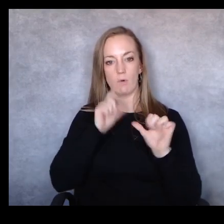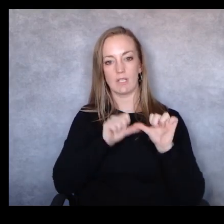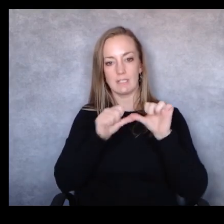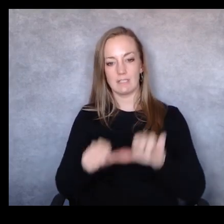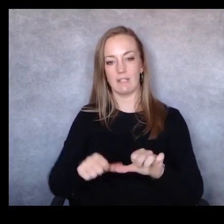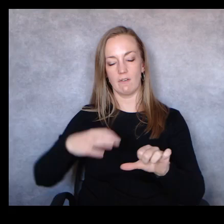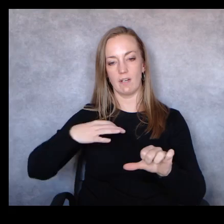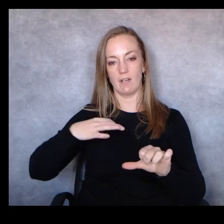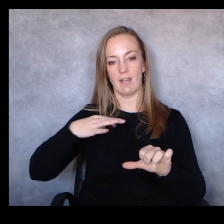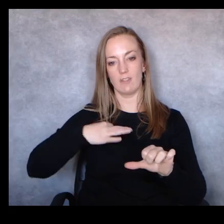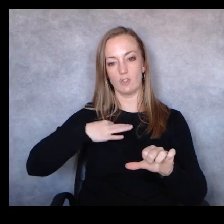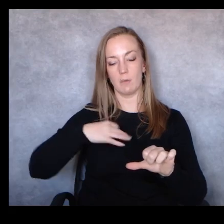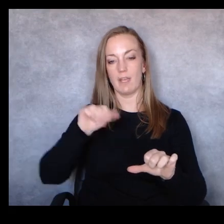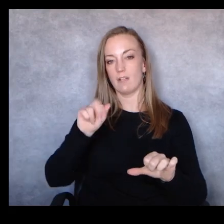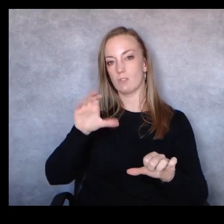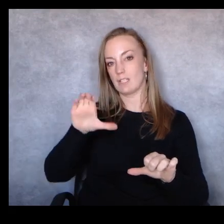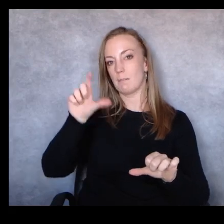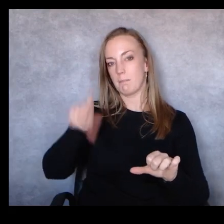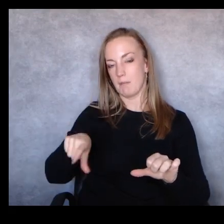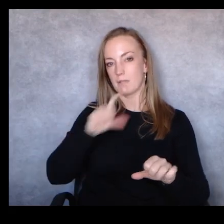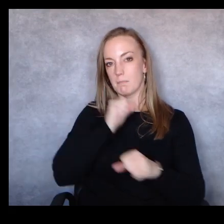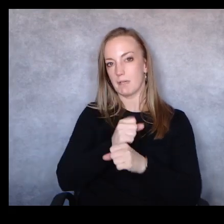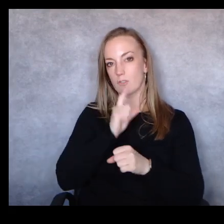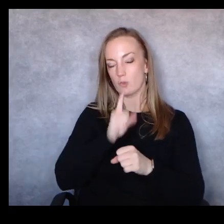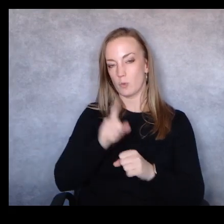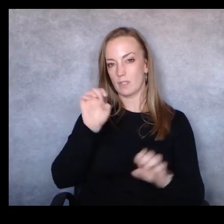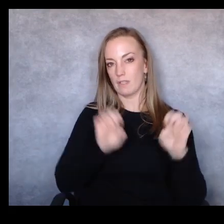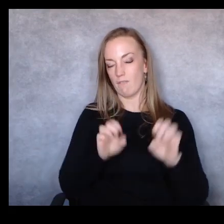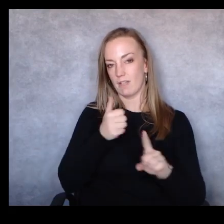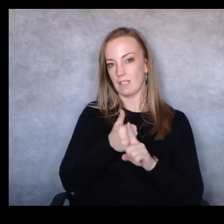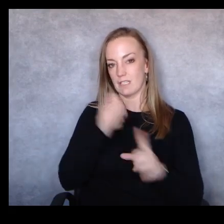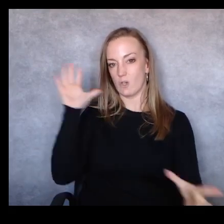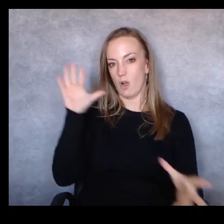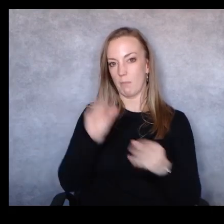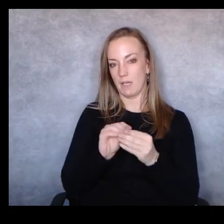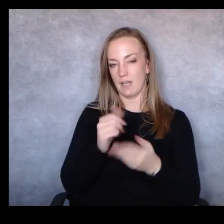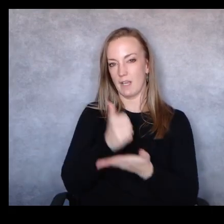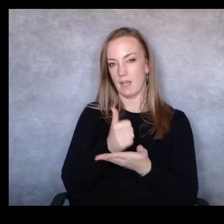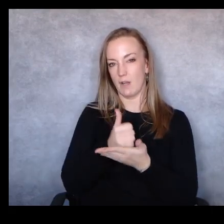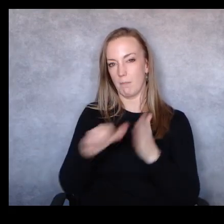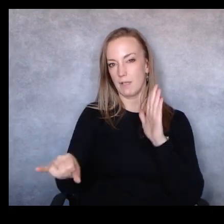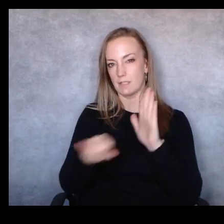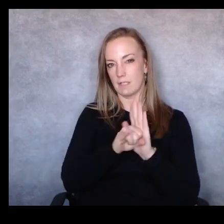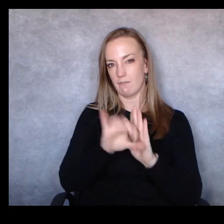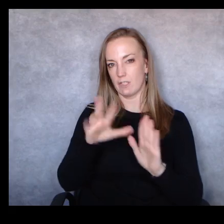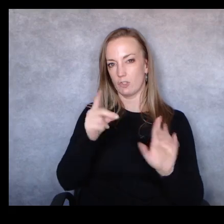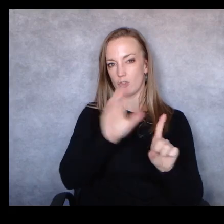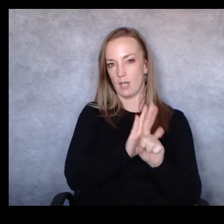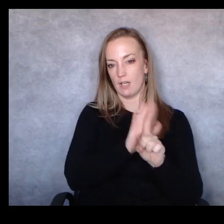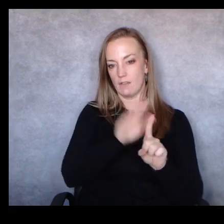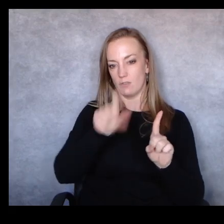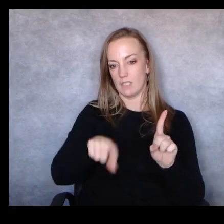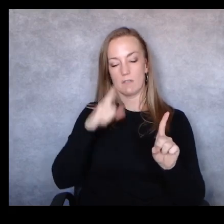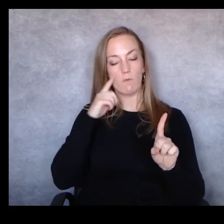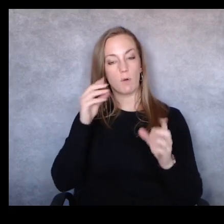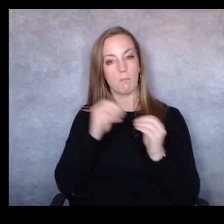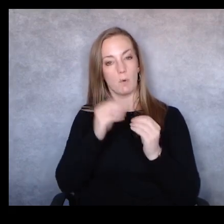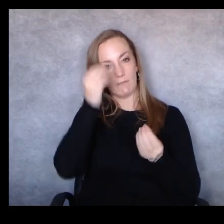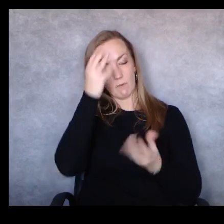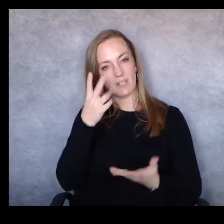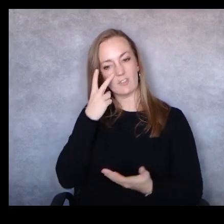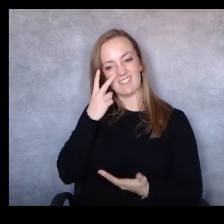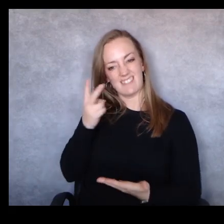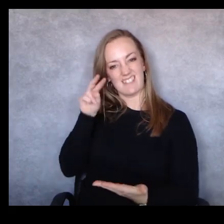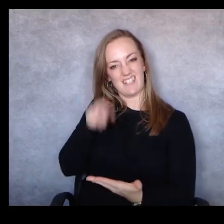ARC must ensure the evaluation is comprehensive to help identify the child's needs. For more information, see the SLD